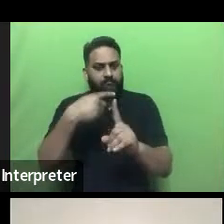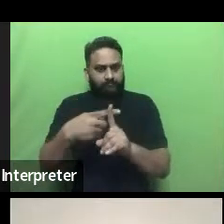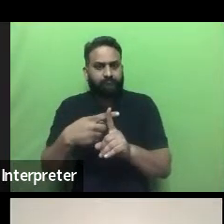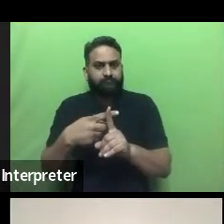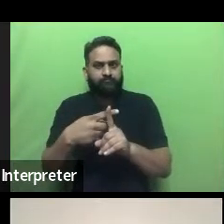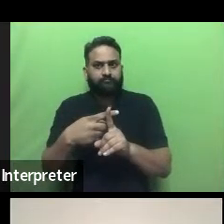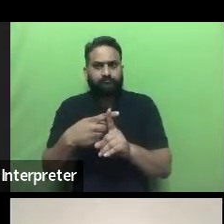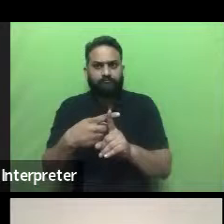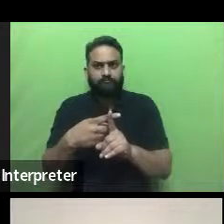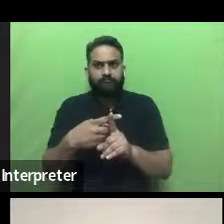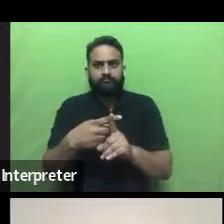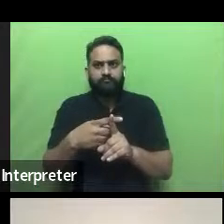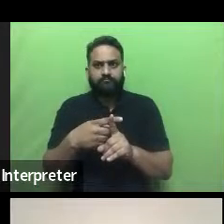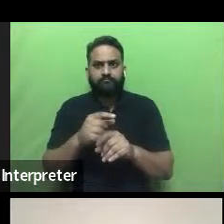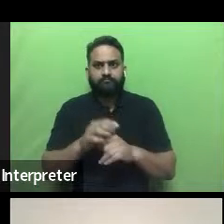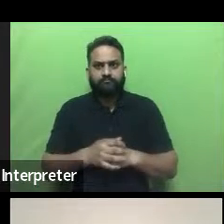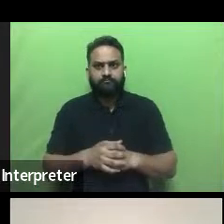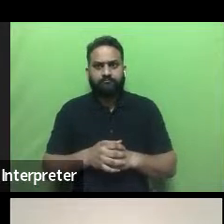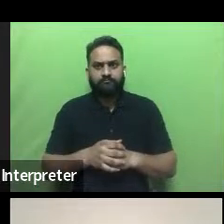with.